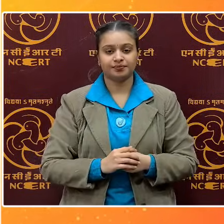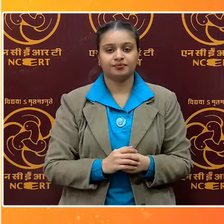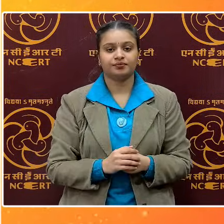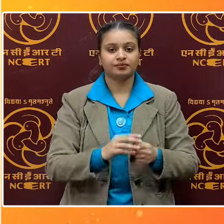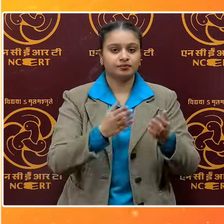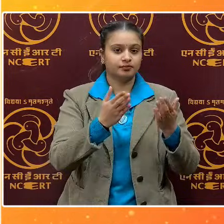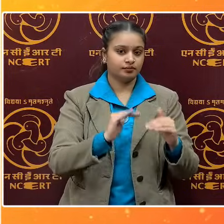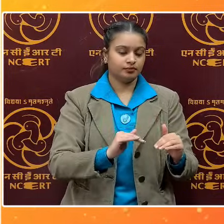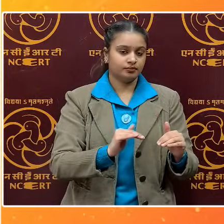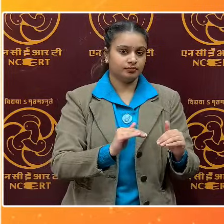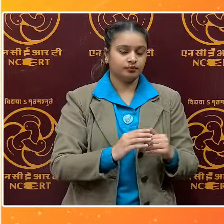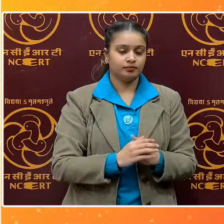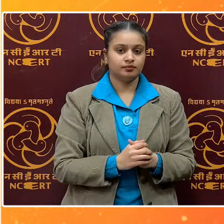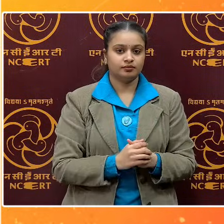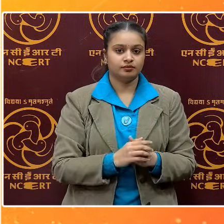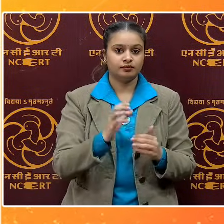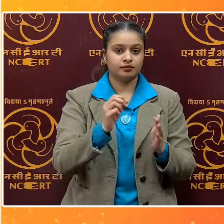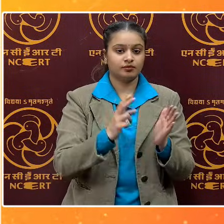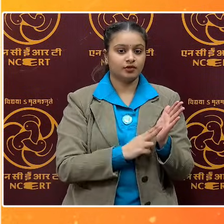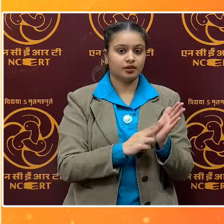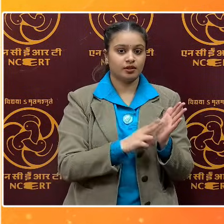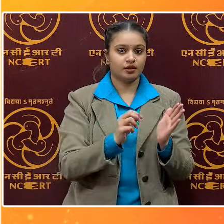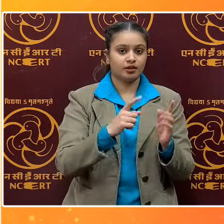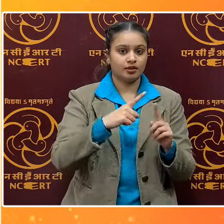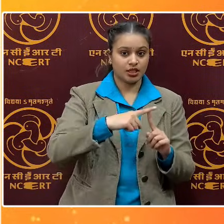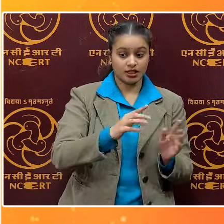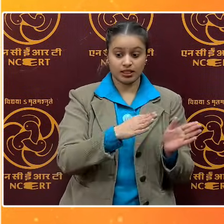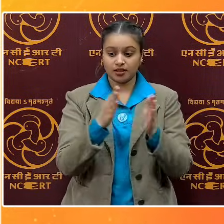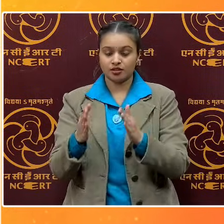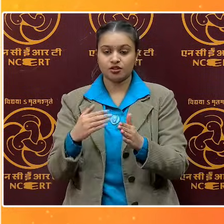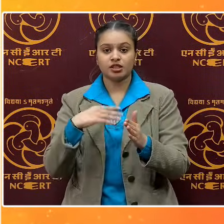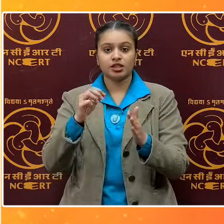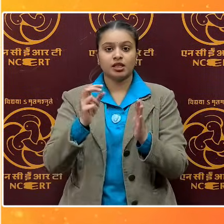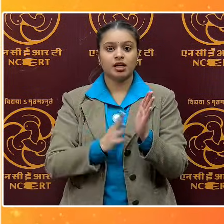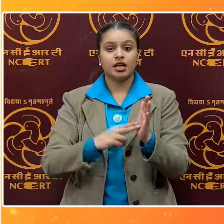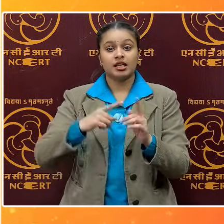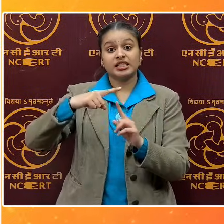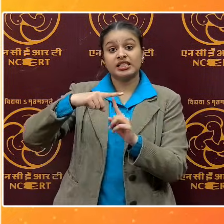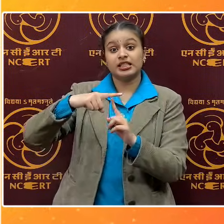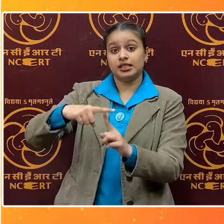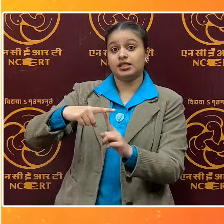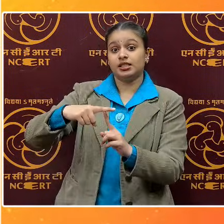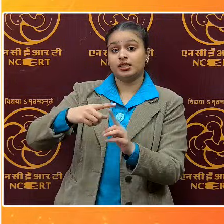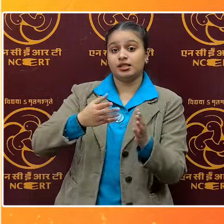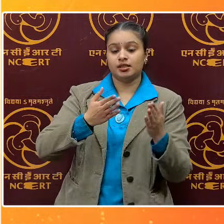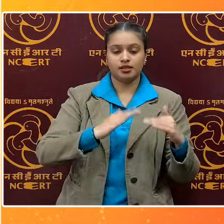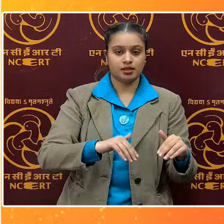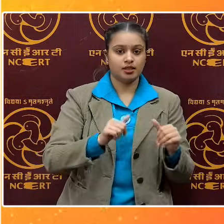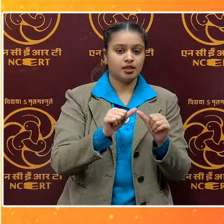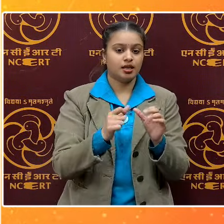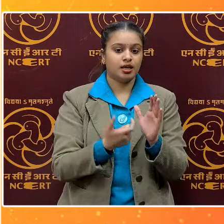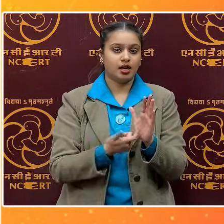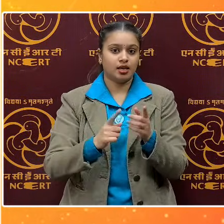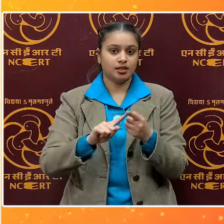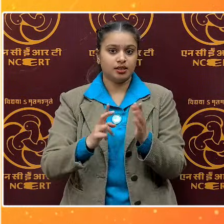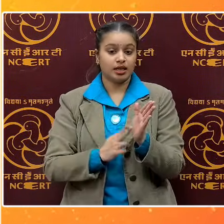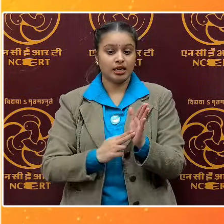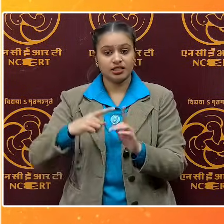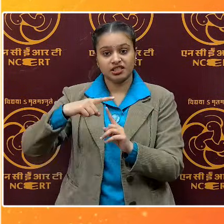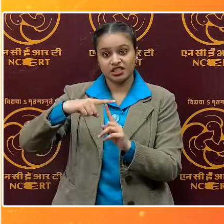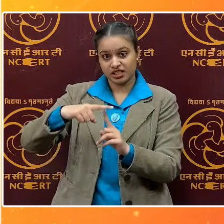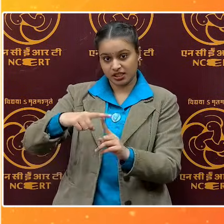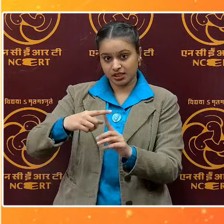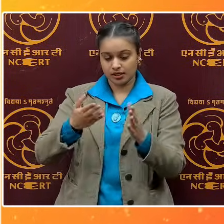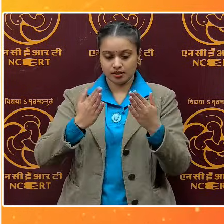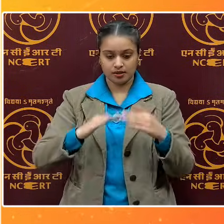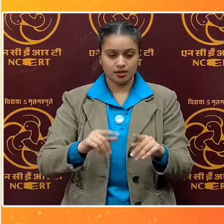rightly. And cannot, Can't. can't. Are not, Aren't. aren't. Did